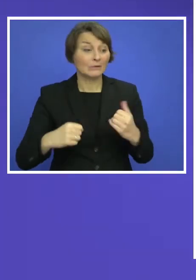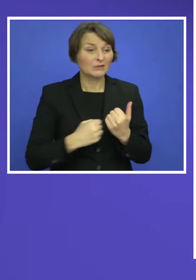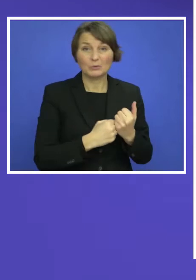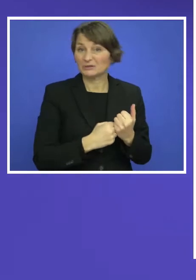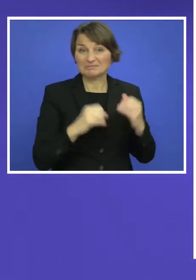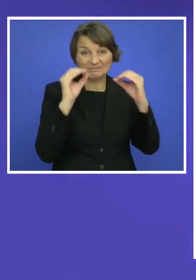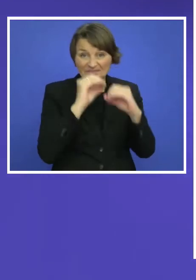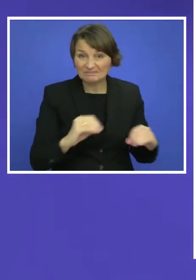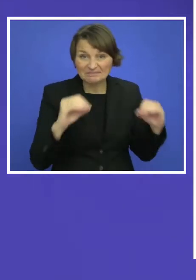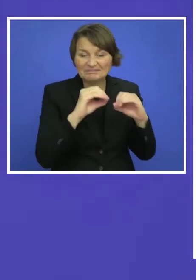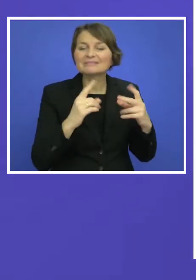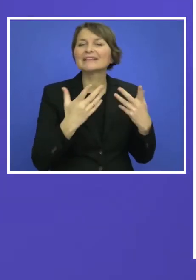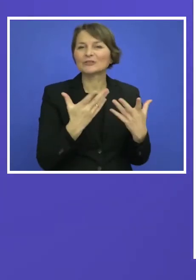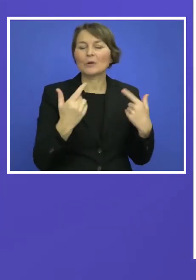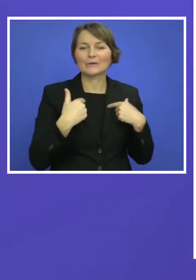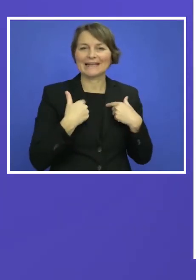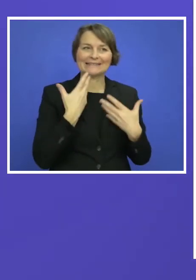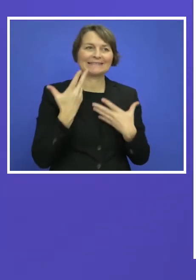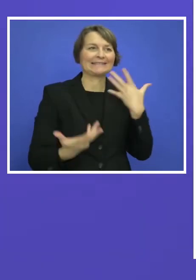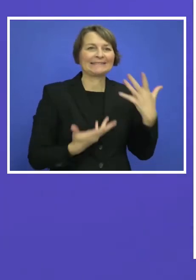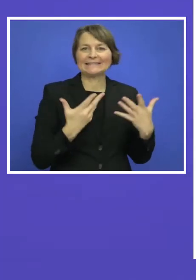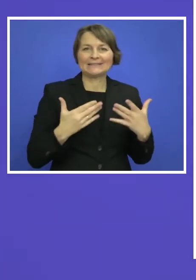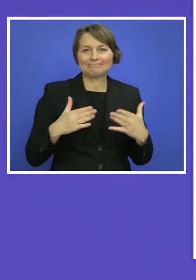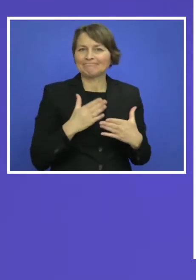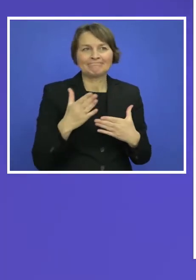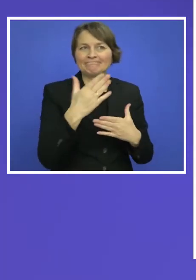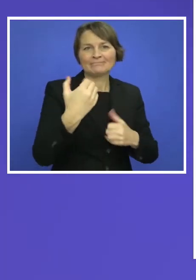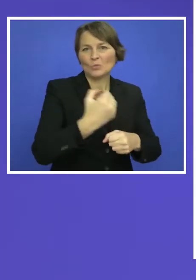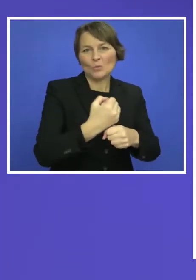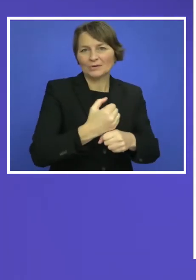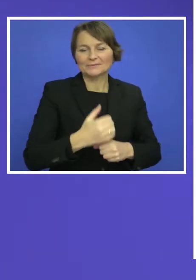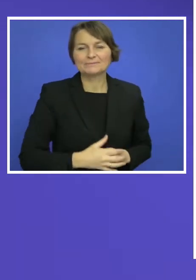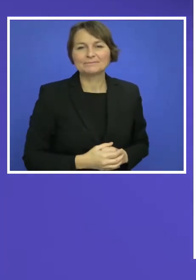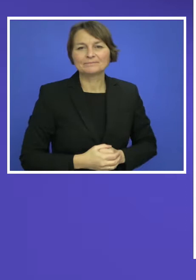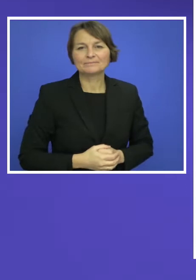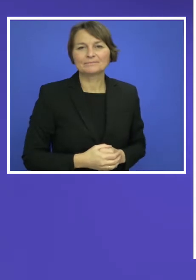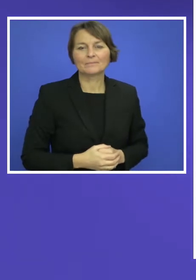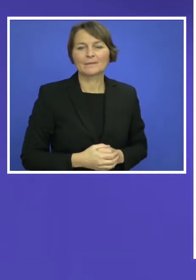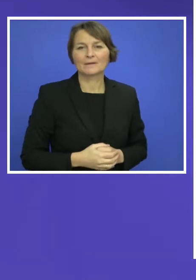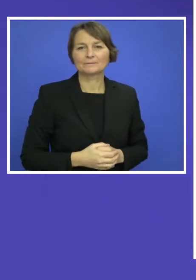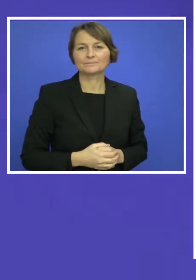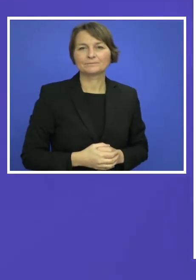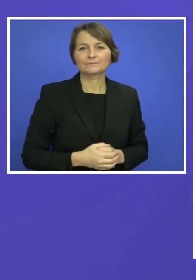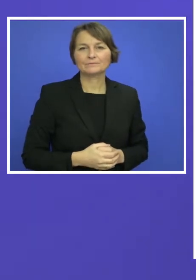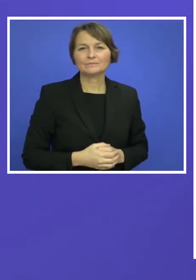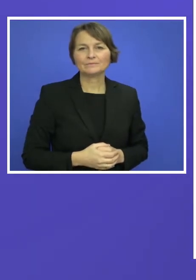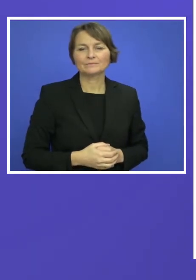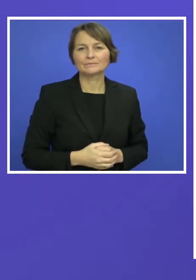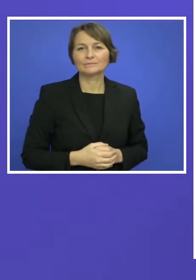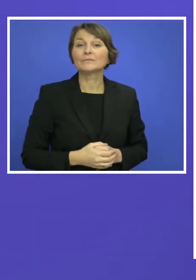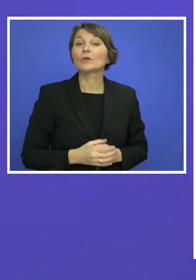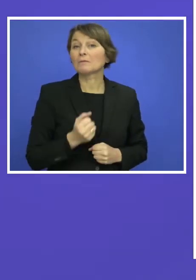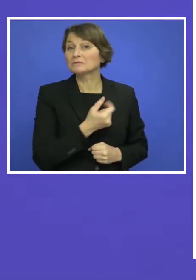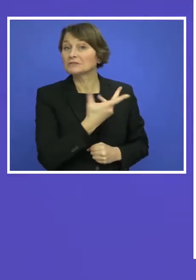sexism within the sector. On the other part, women, which are already part of this sector, despite